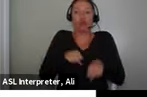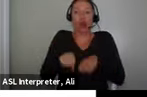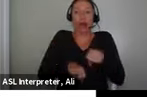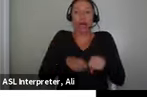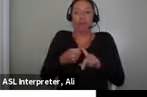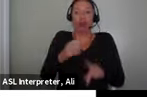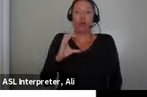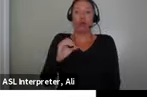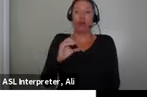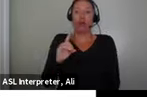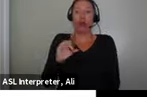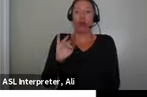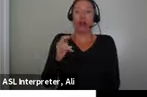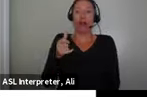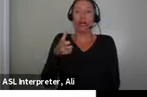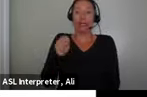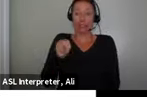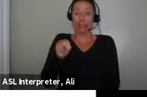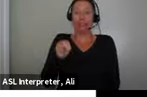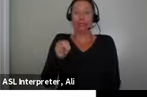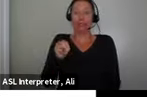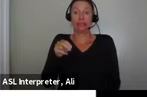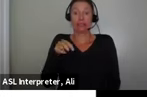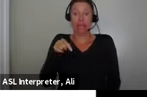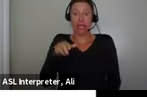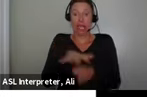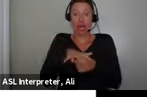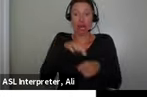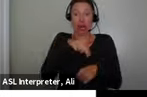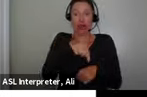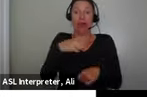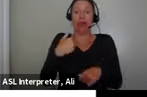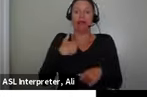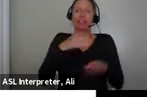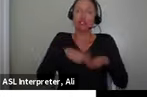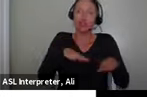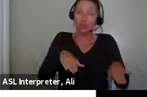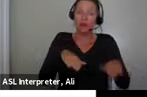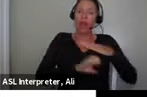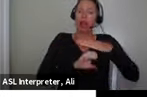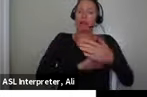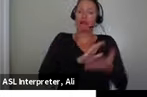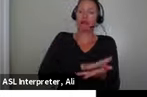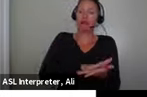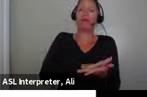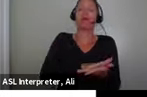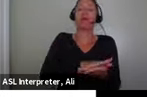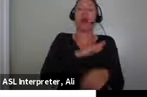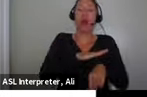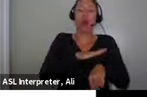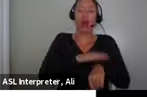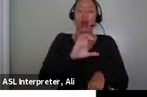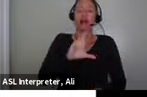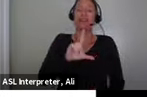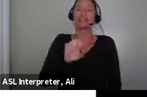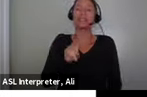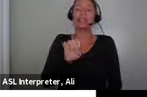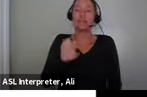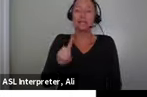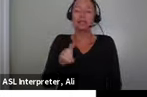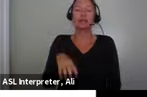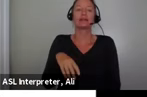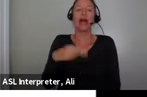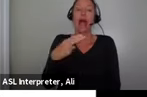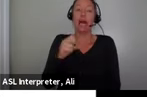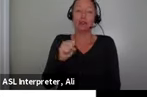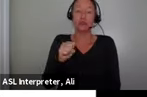about children and schools. There's the elementary school up there on Cleveland. There's a high school. There's students going to the junior college.